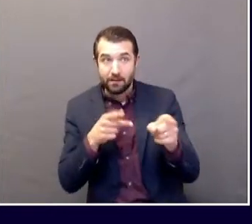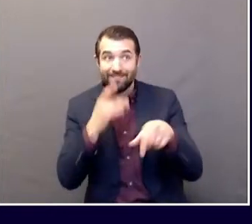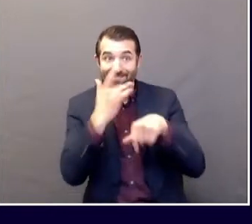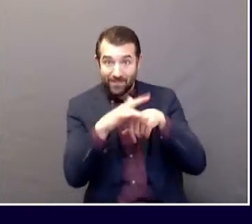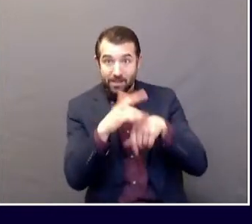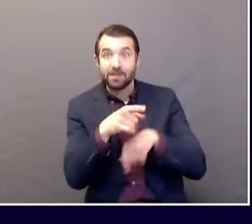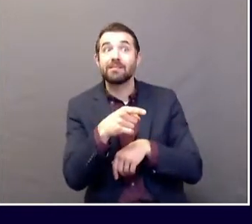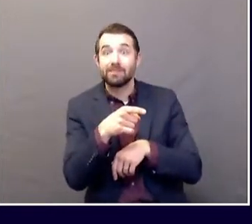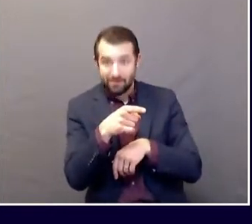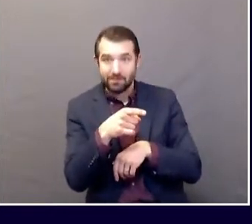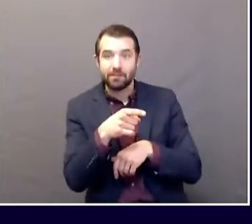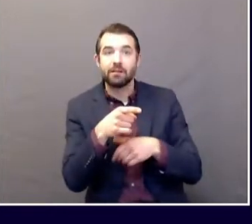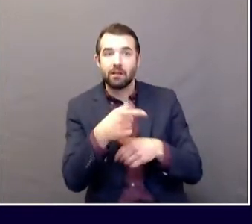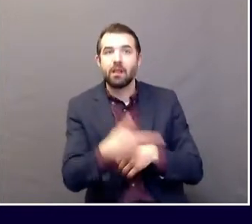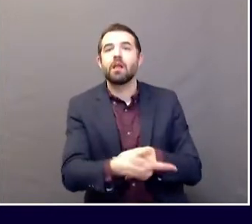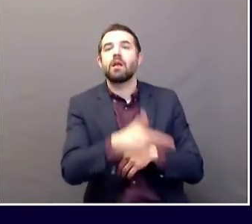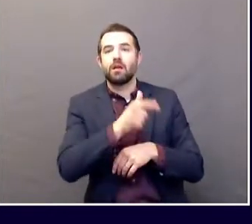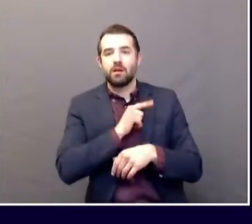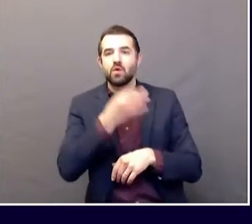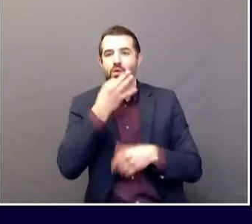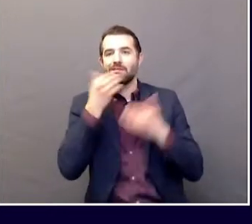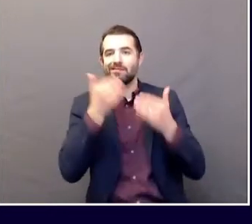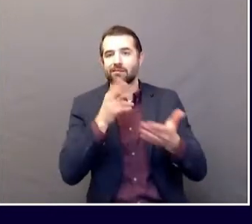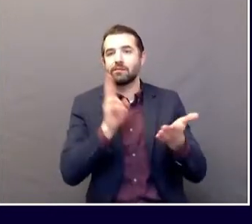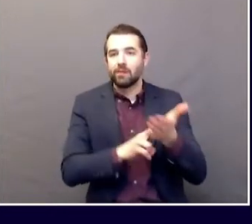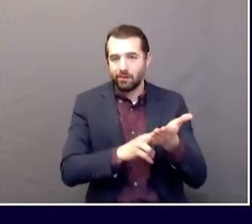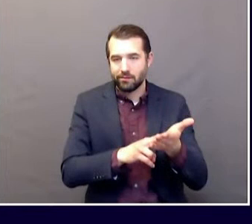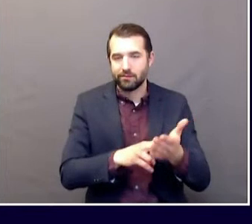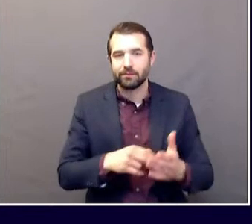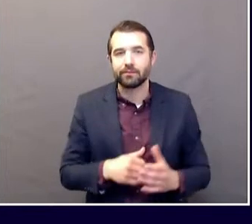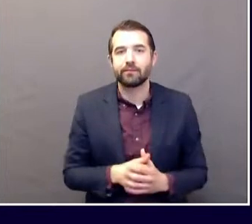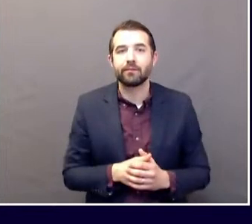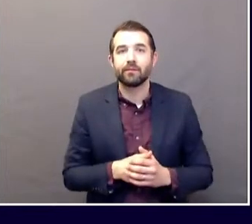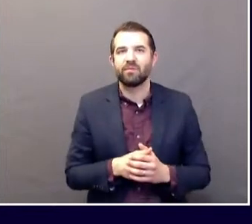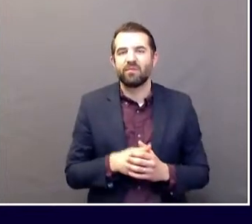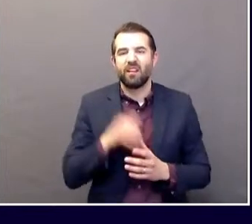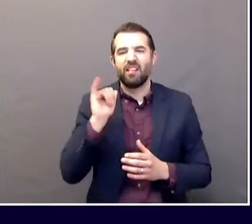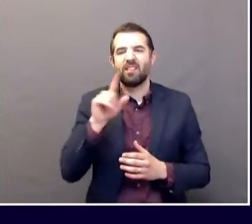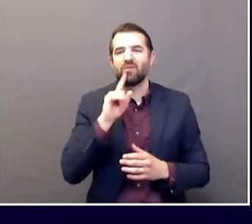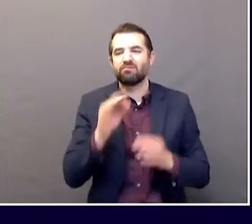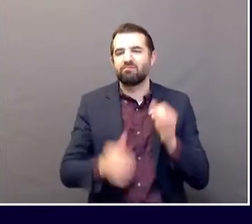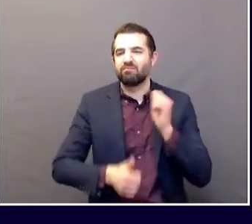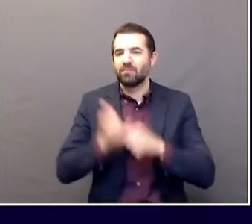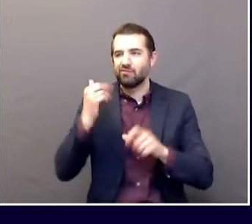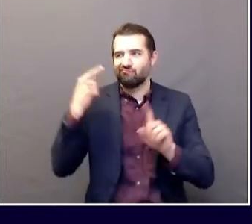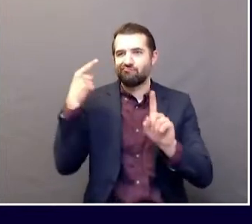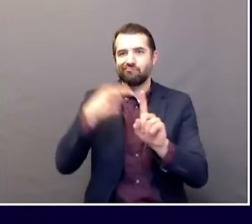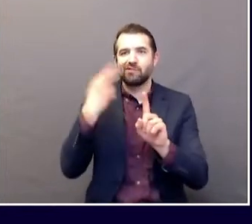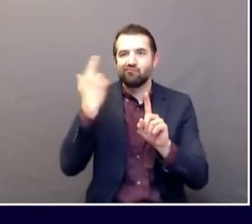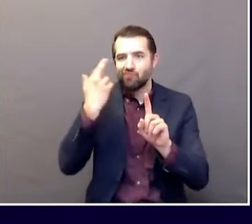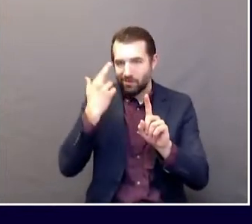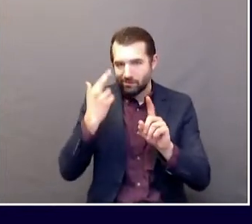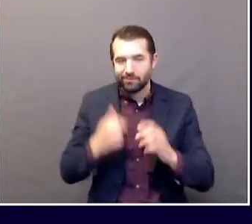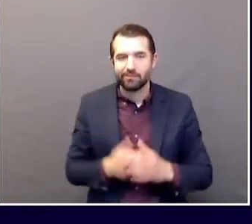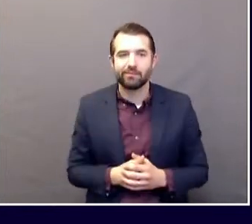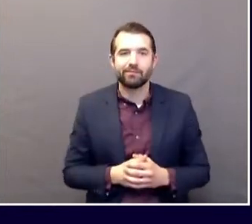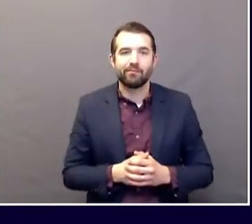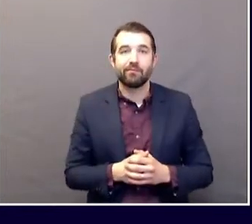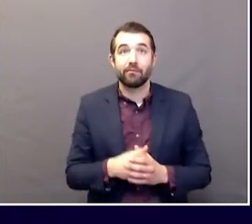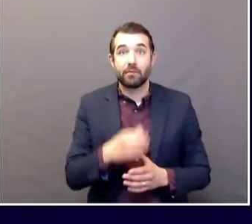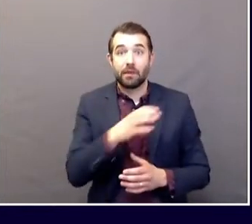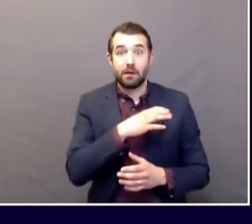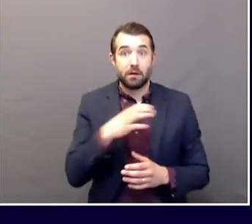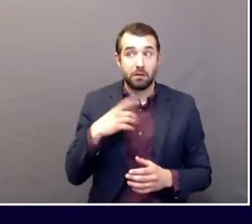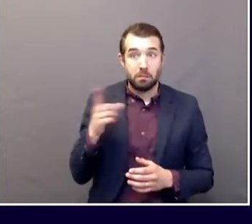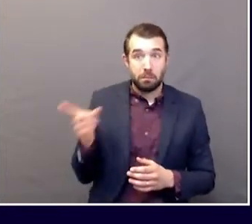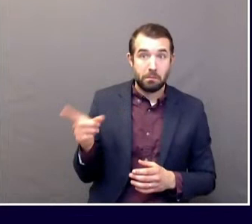appointment being made available and being on the books. That was really the primary reason behind it. Commissioner Lambert, I'll let you elaborate if there are others